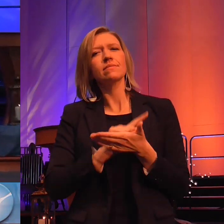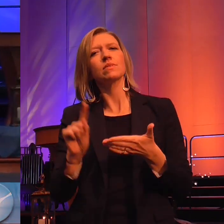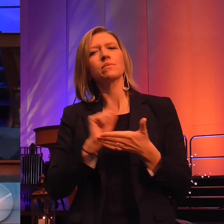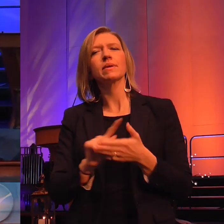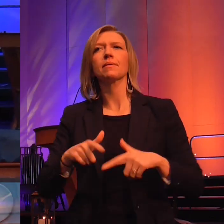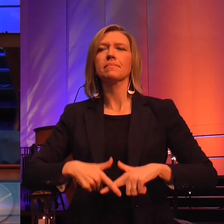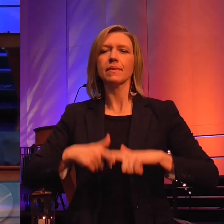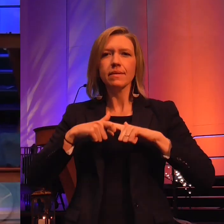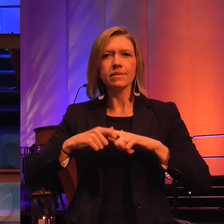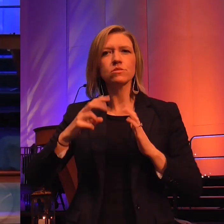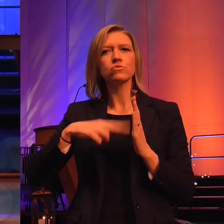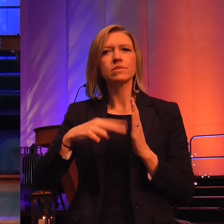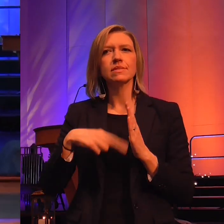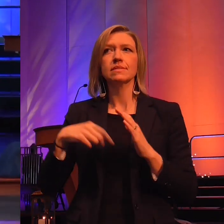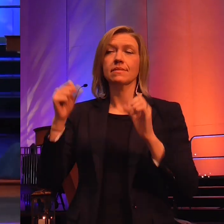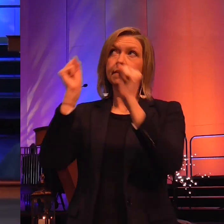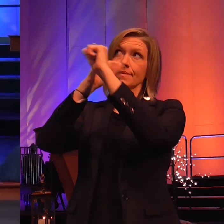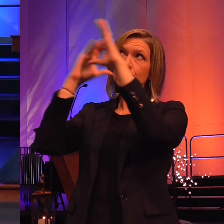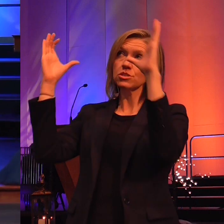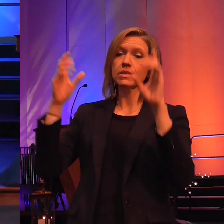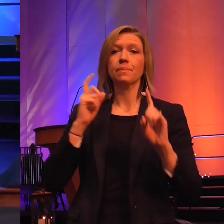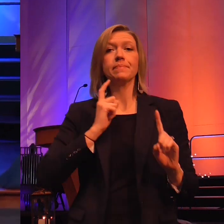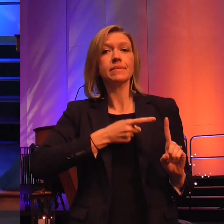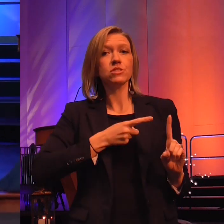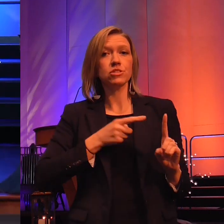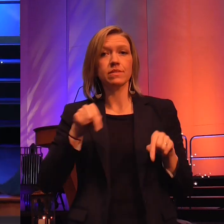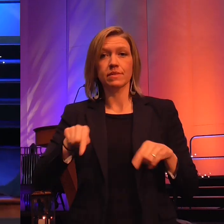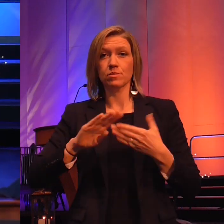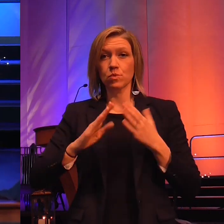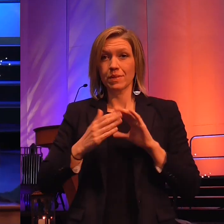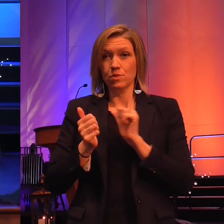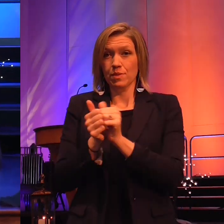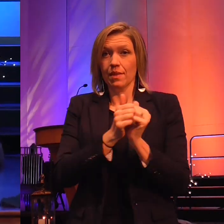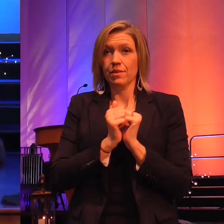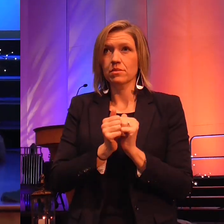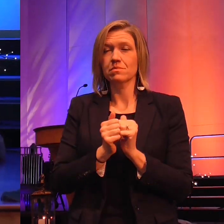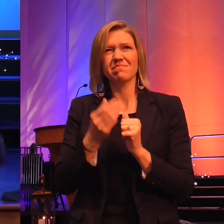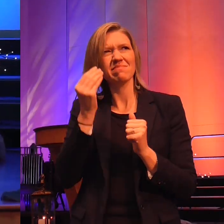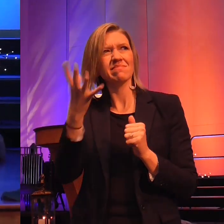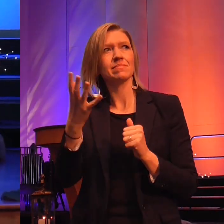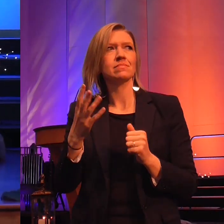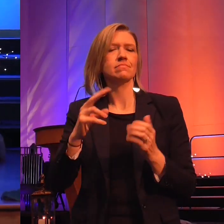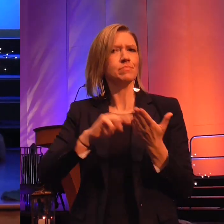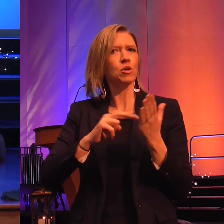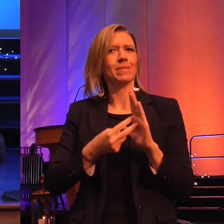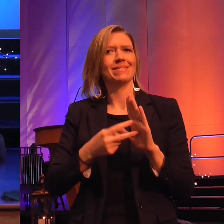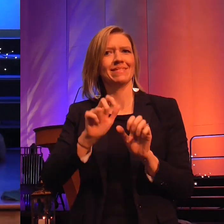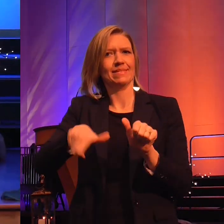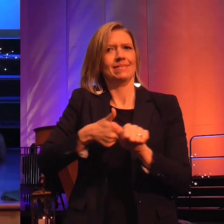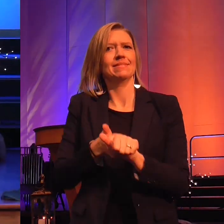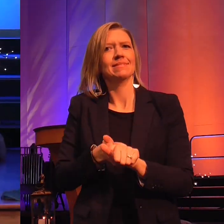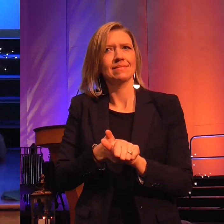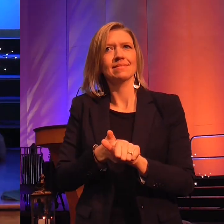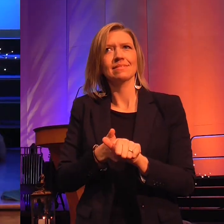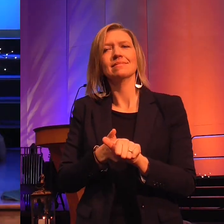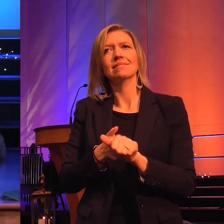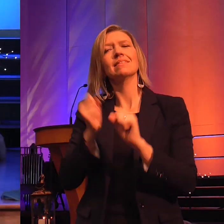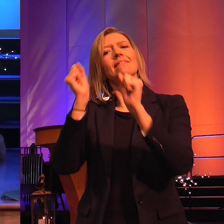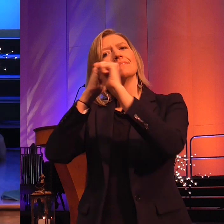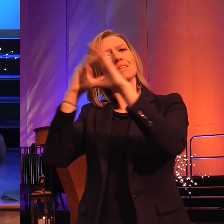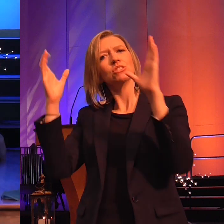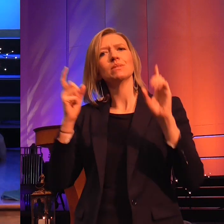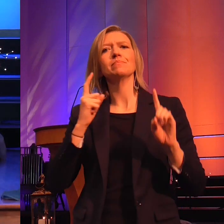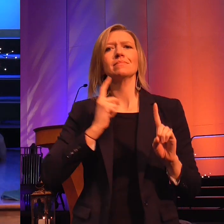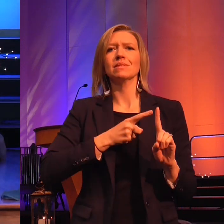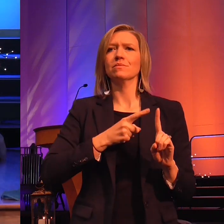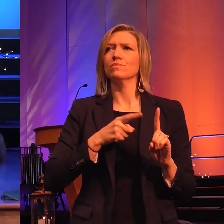vision and mission of our community together, and I want to just say that there's a purpose and an intention in that. Vision and mission is a